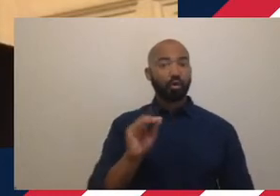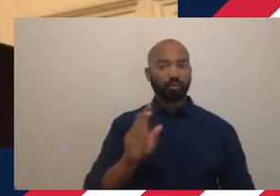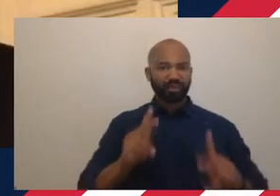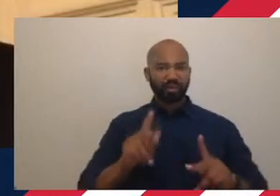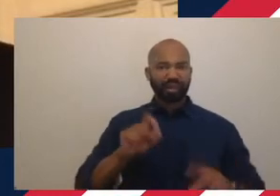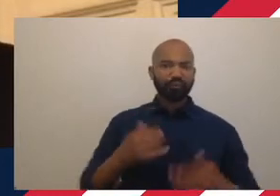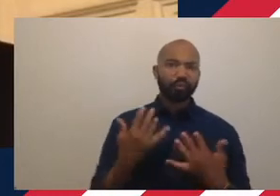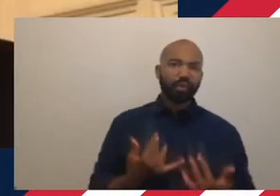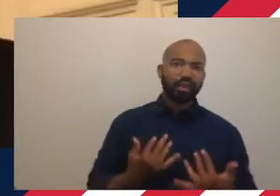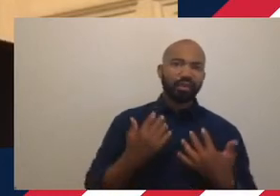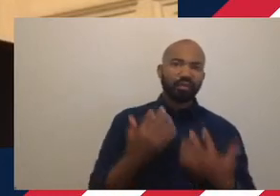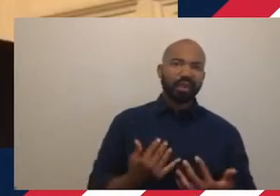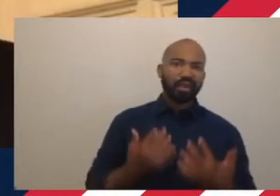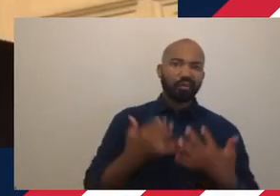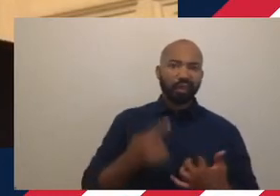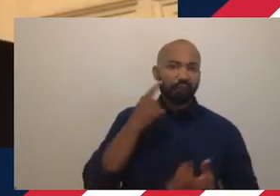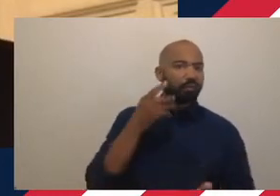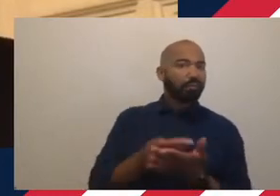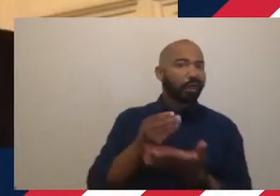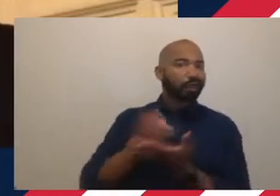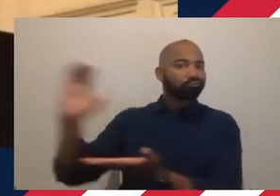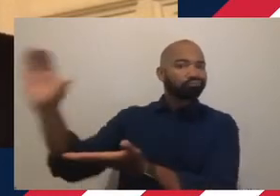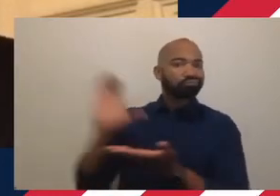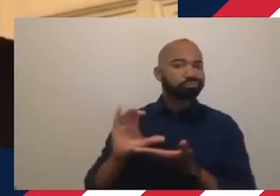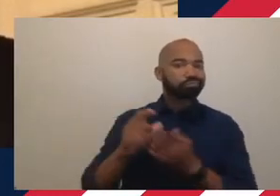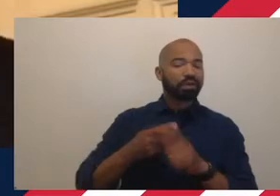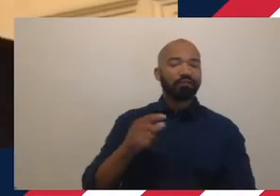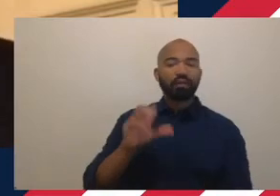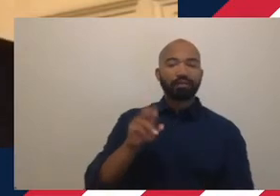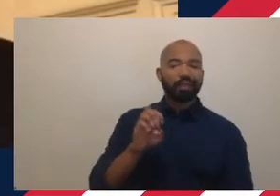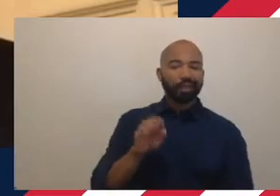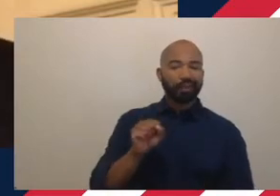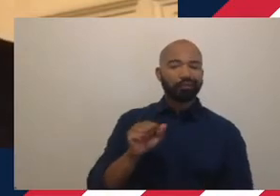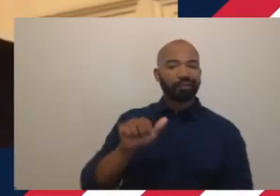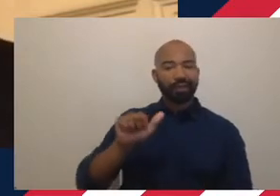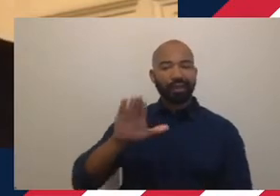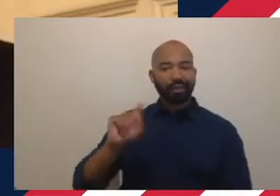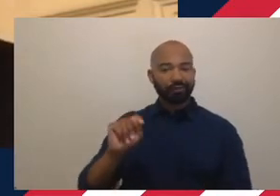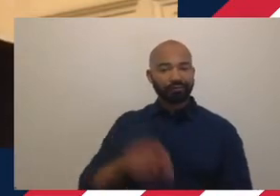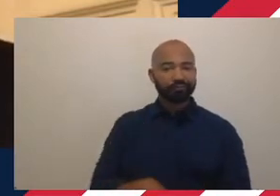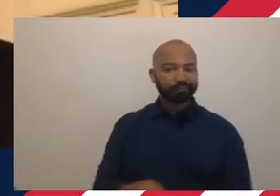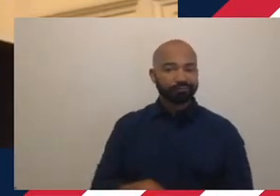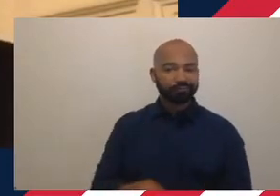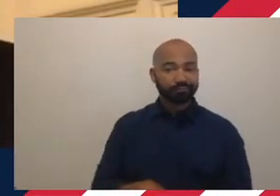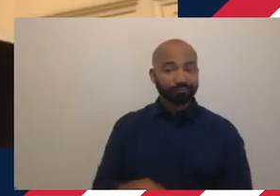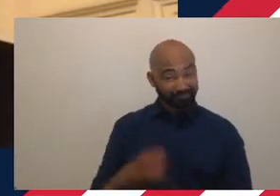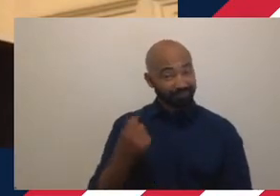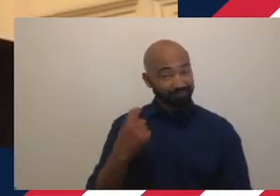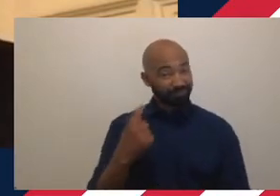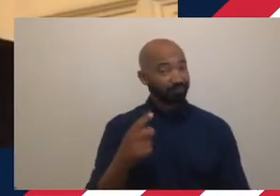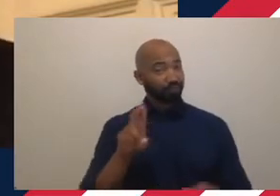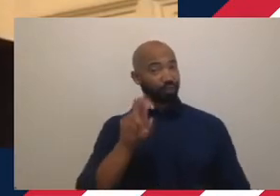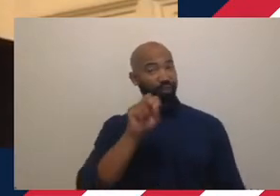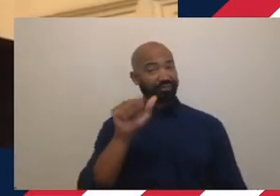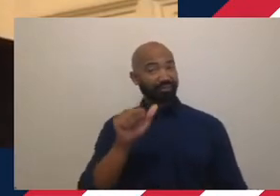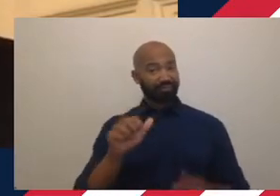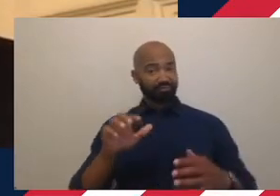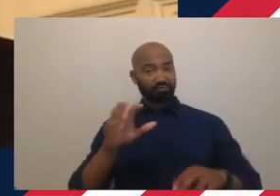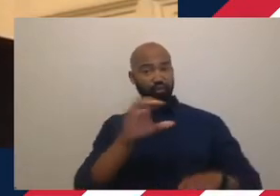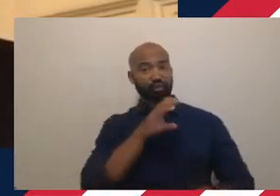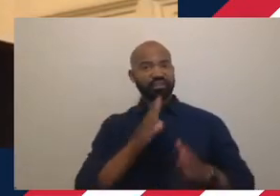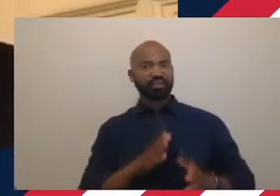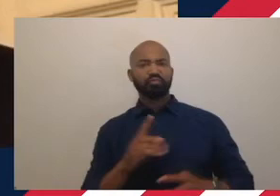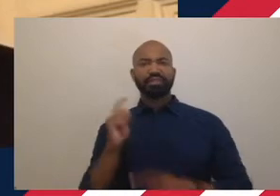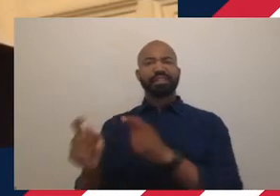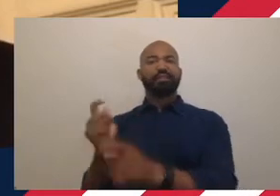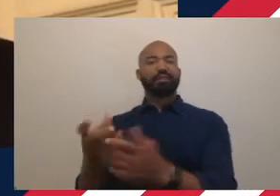monies from the CARES Act, and the United States citizens were given these dollars